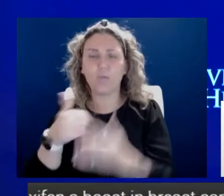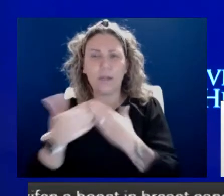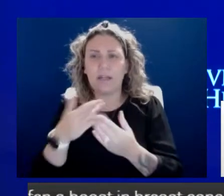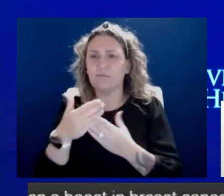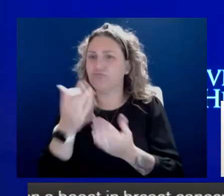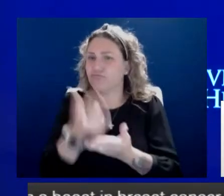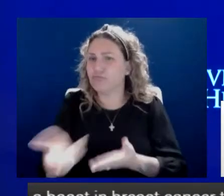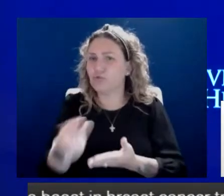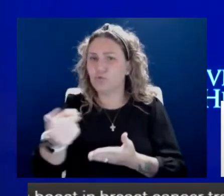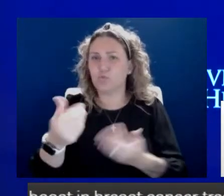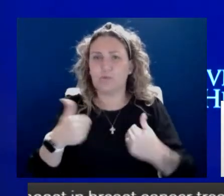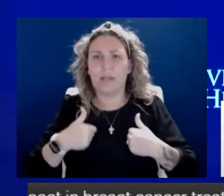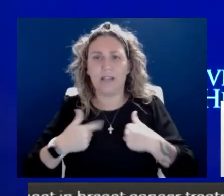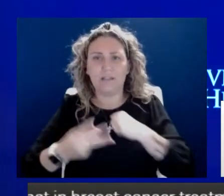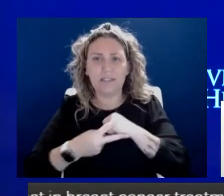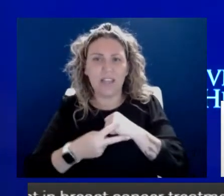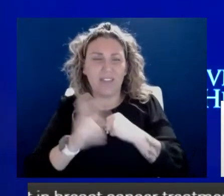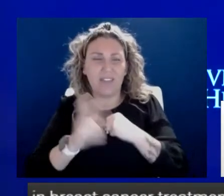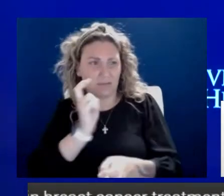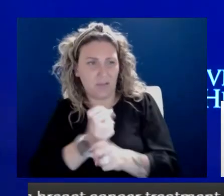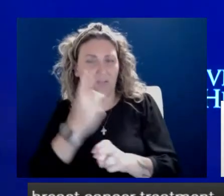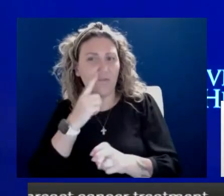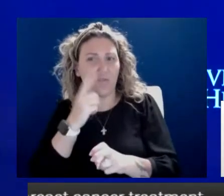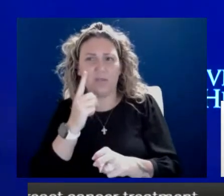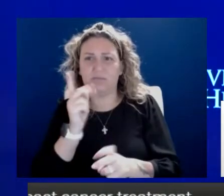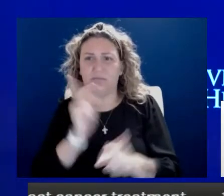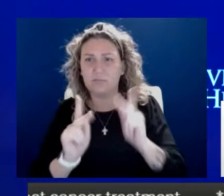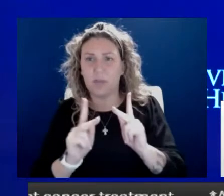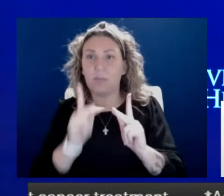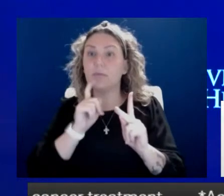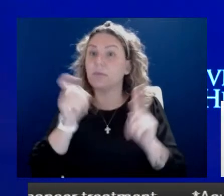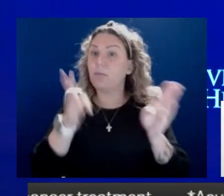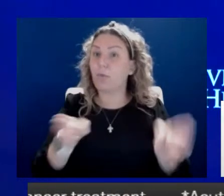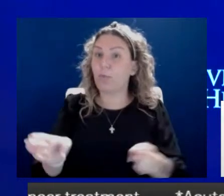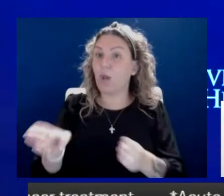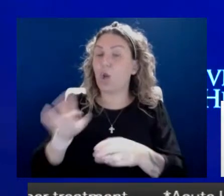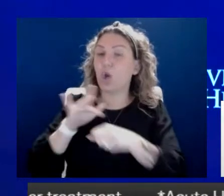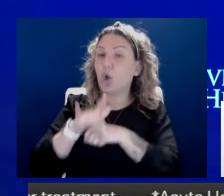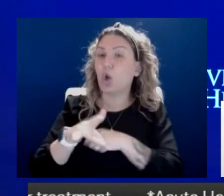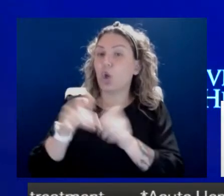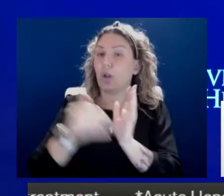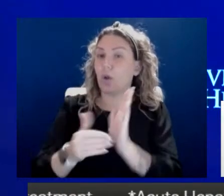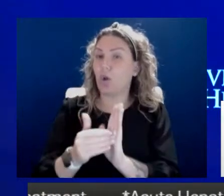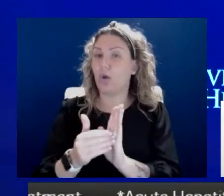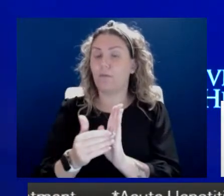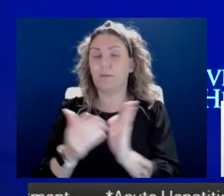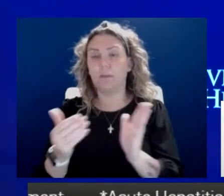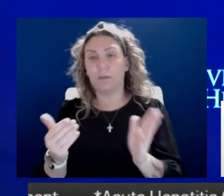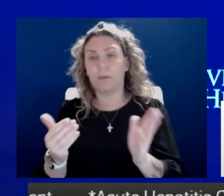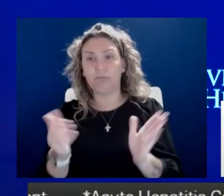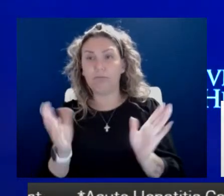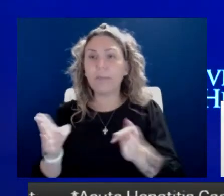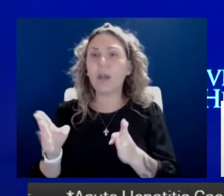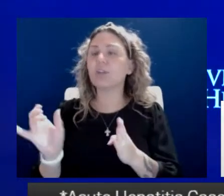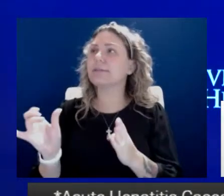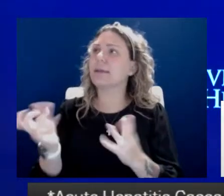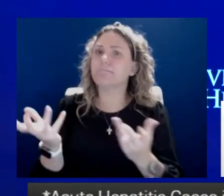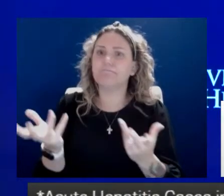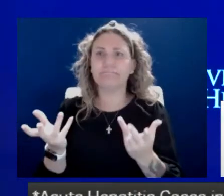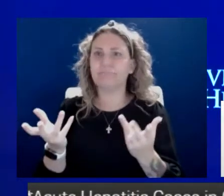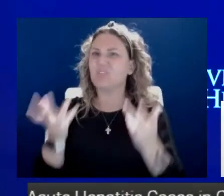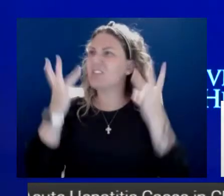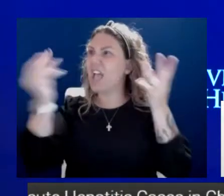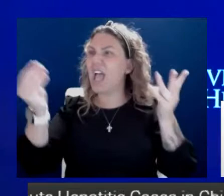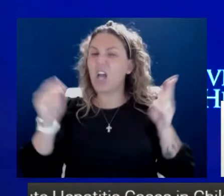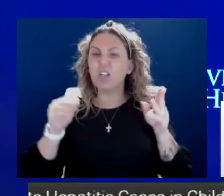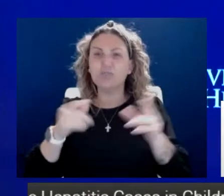know that that's hard for some people, that we need to prepare early and often. And preparing is, things like just getting out for a run and eating